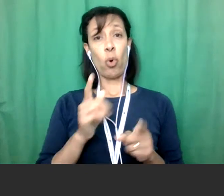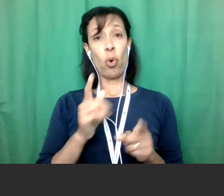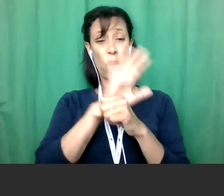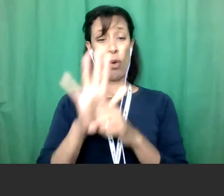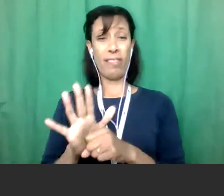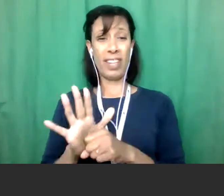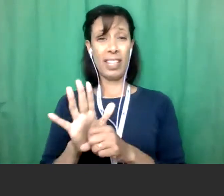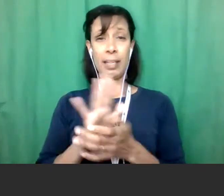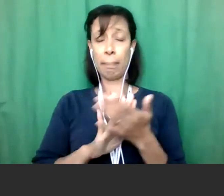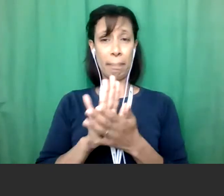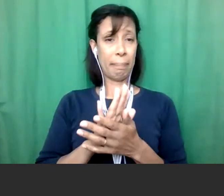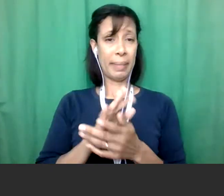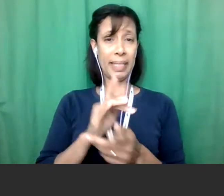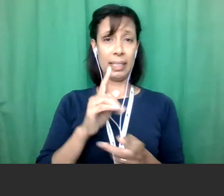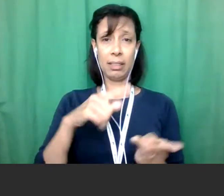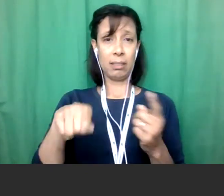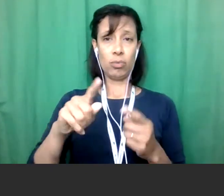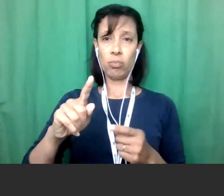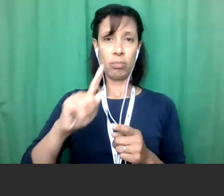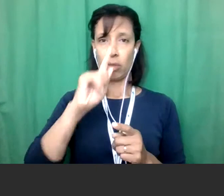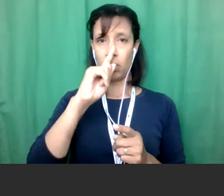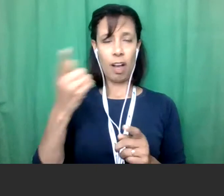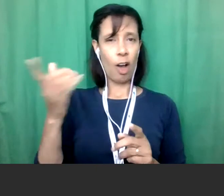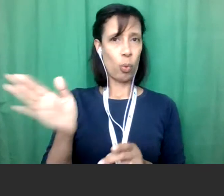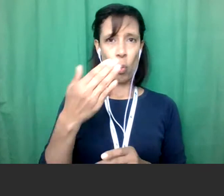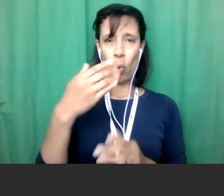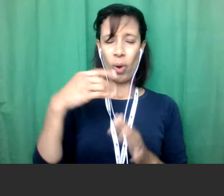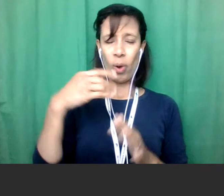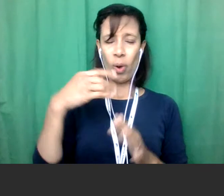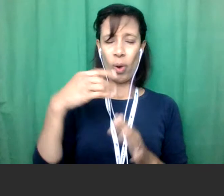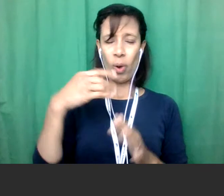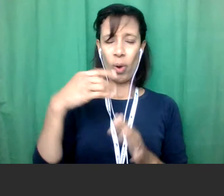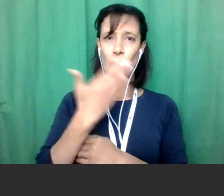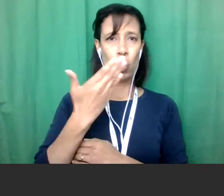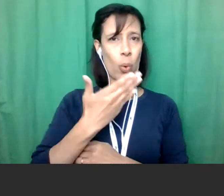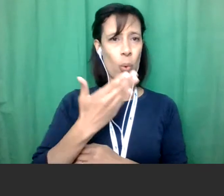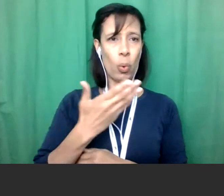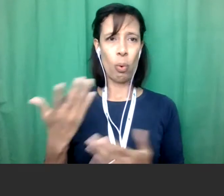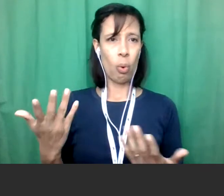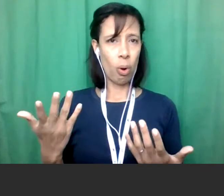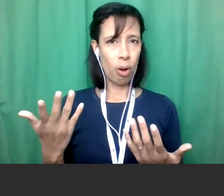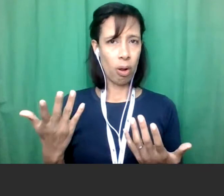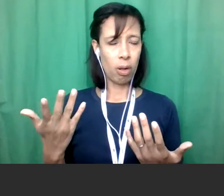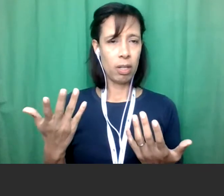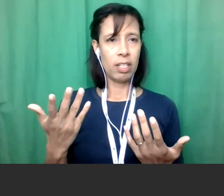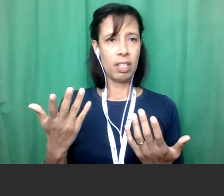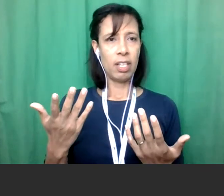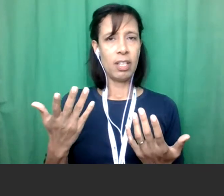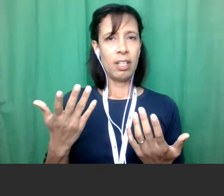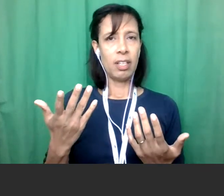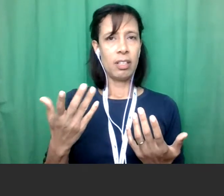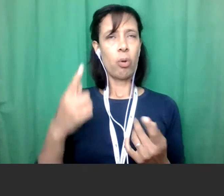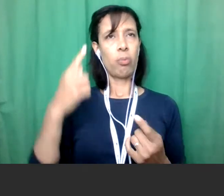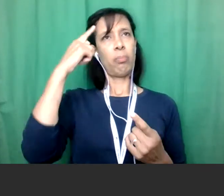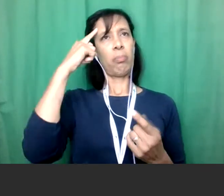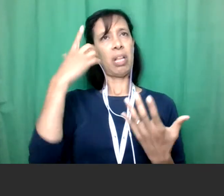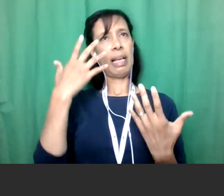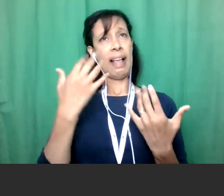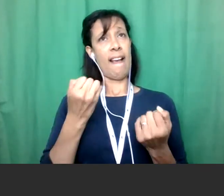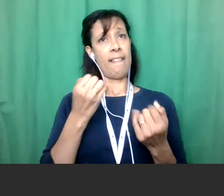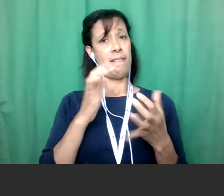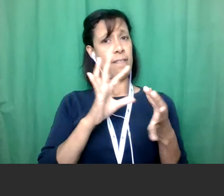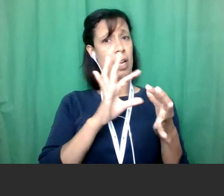So how could you focus your research in a way that is going to be manageable for you? Have you got a network which you could use